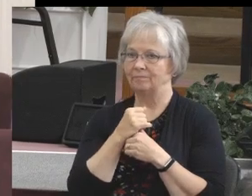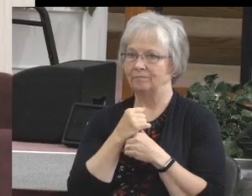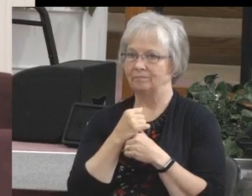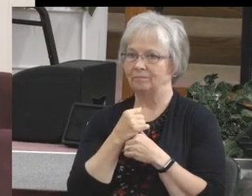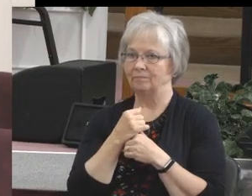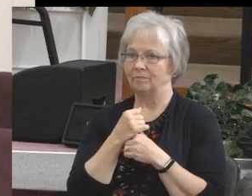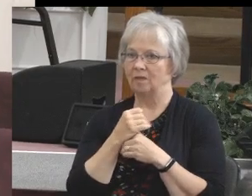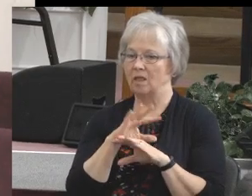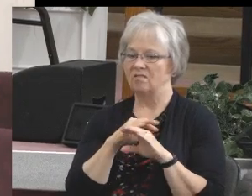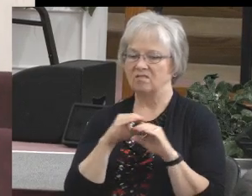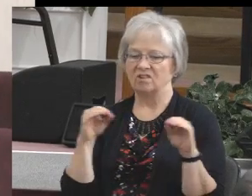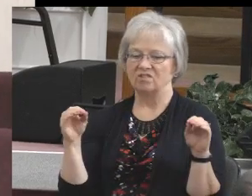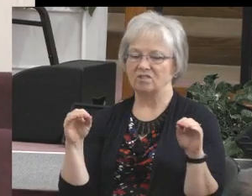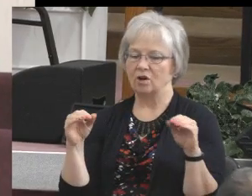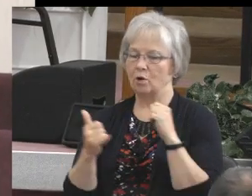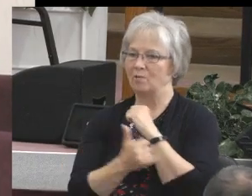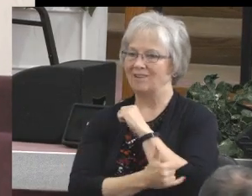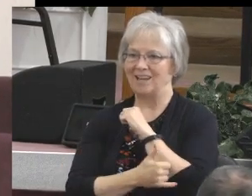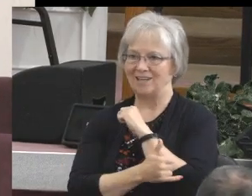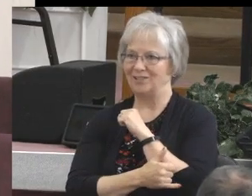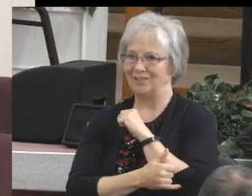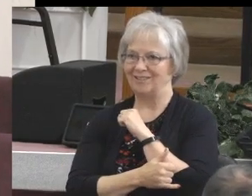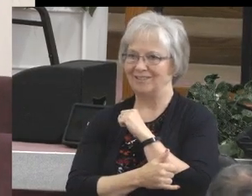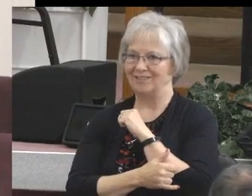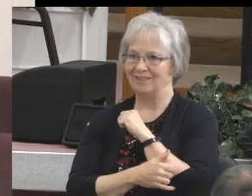There isn't a nation on the face of the earth